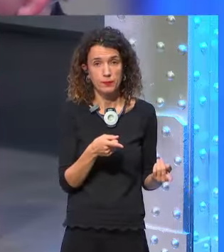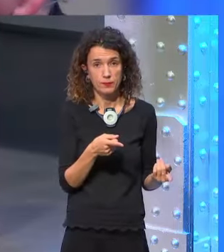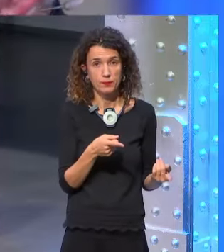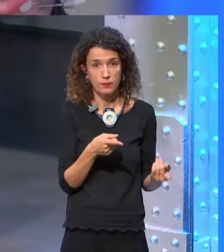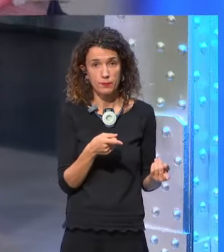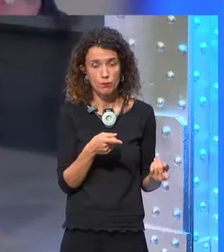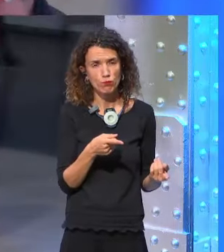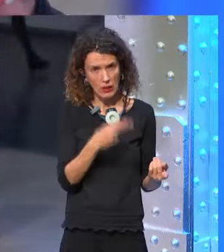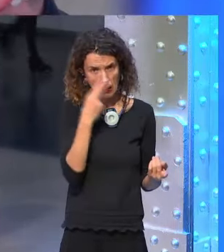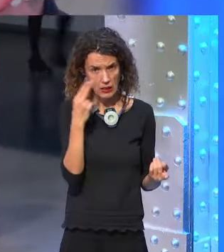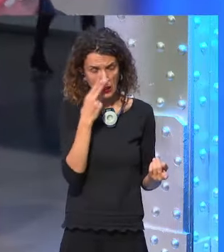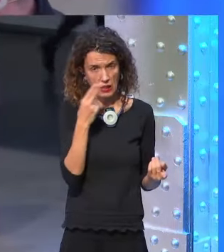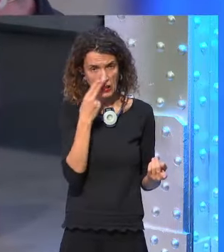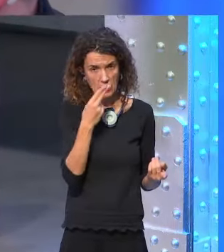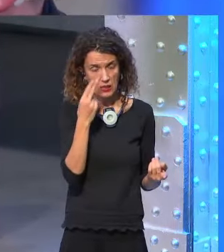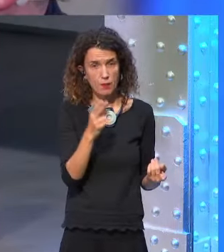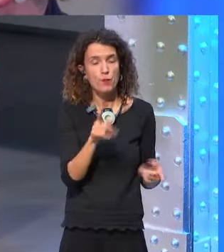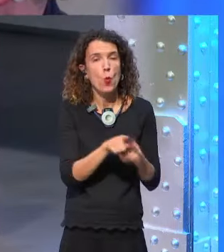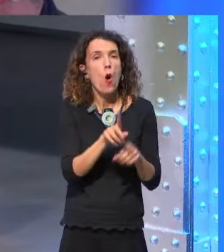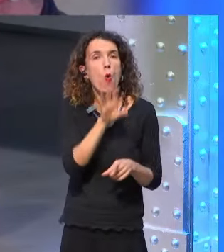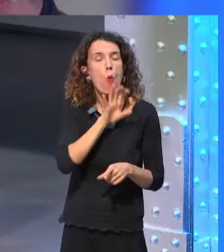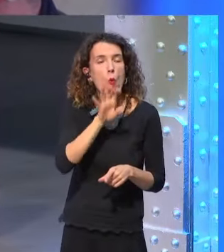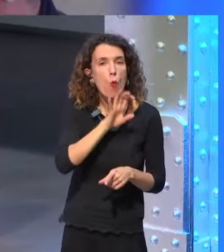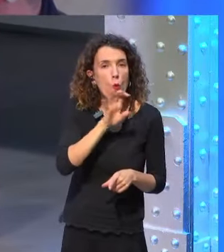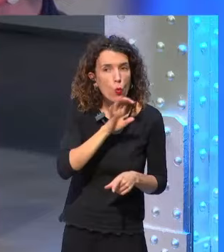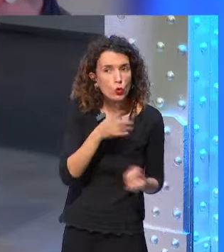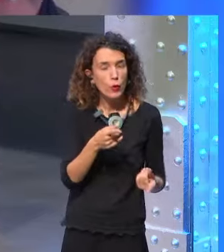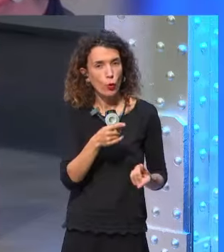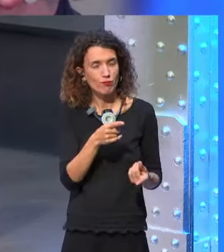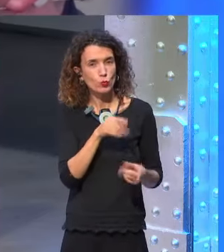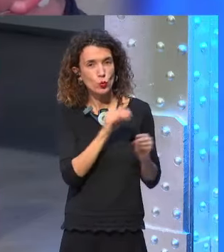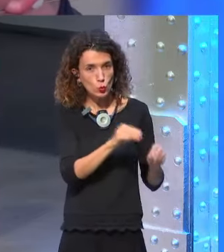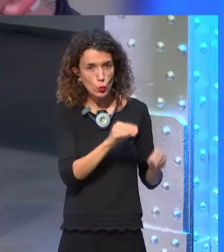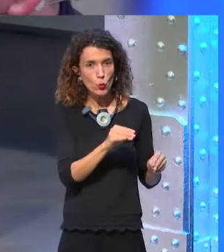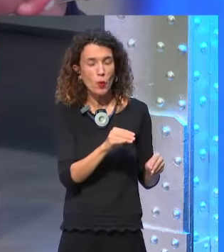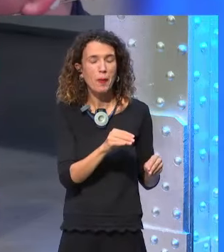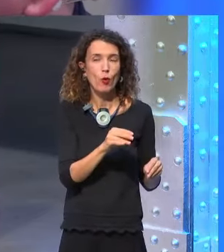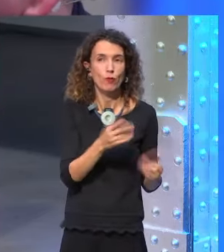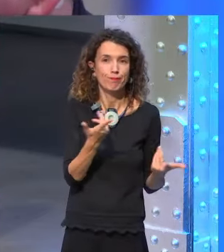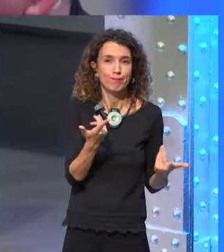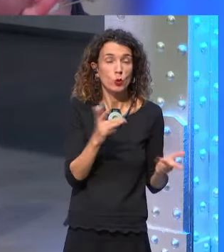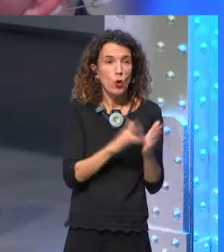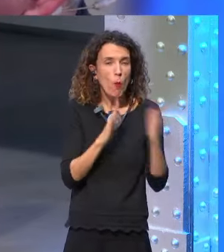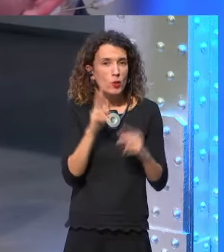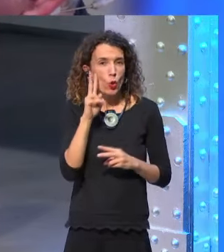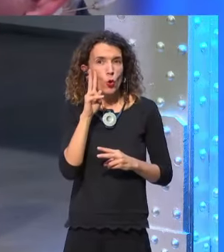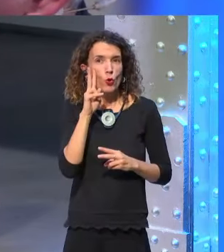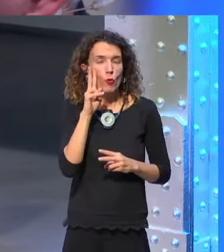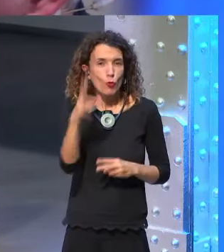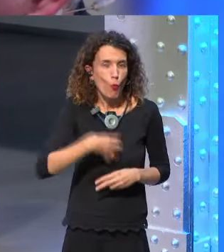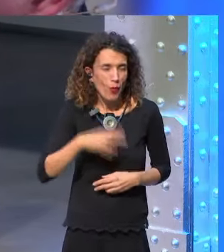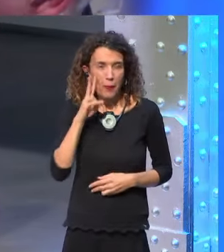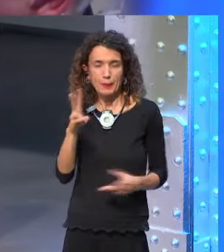is interesting. The curiosity was there with him, but I think what he did not see at the first moment given